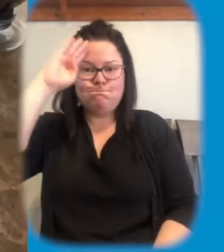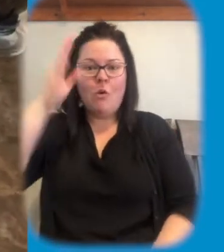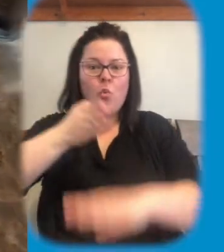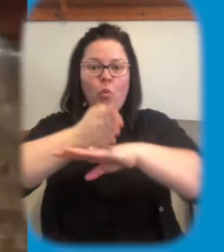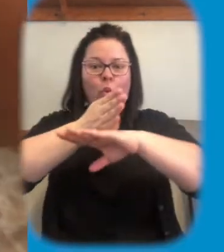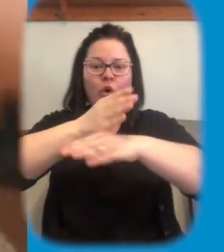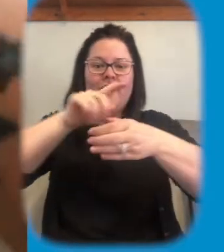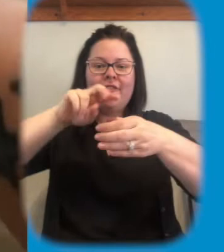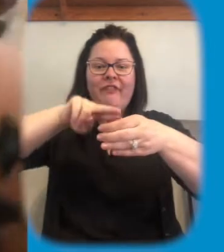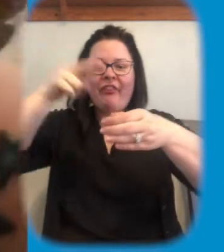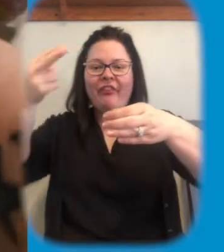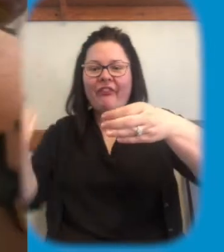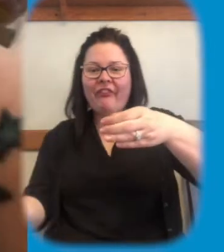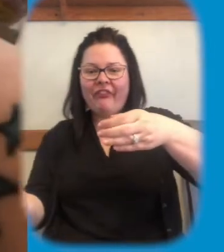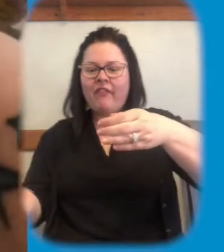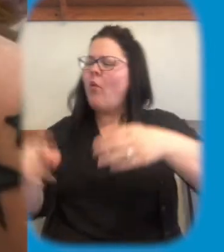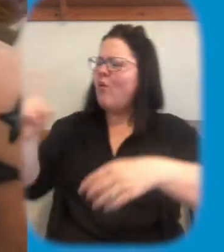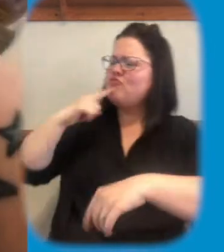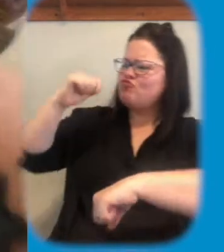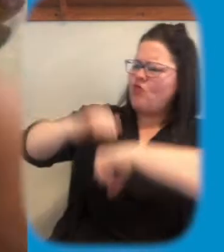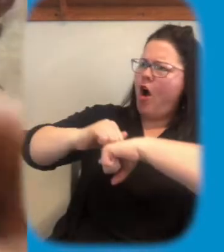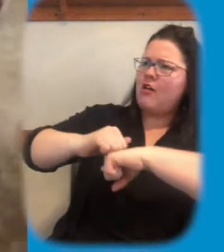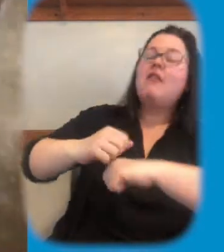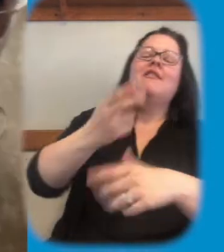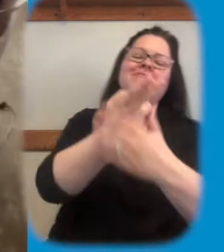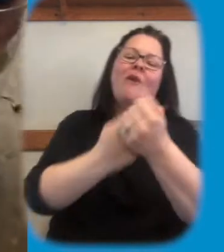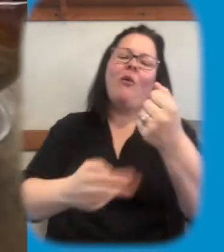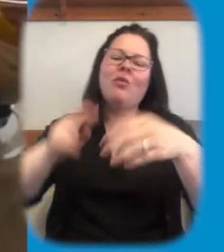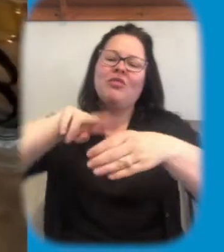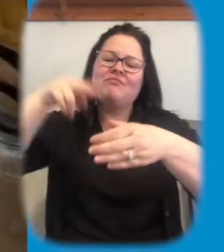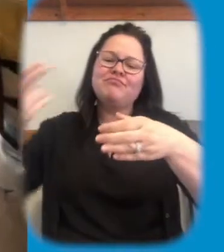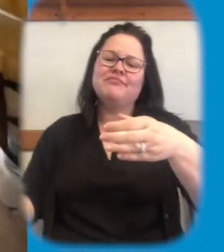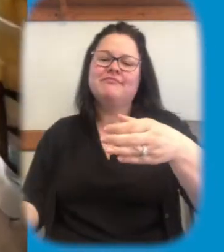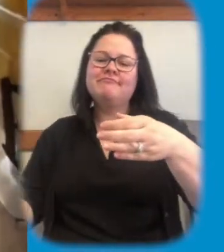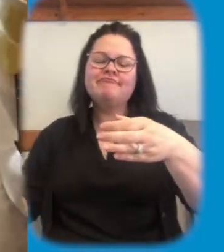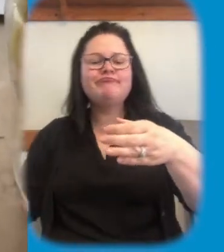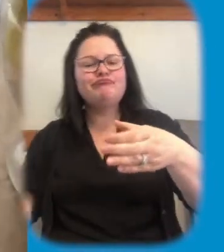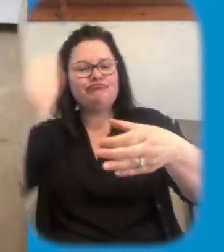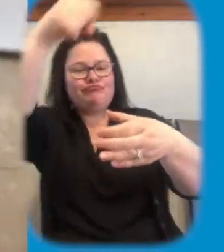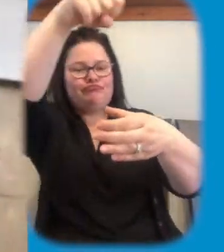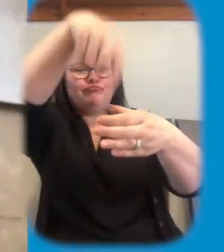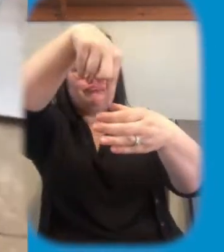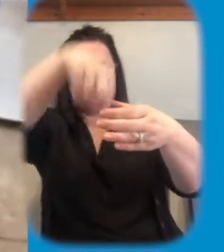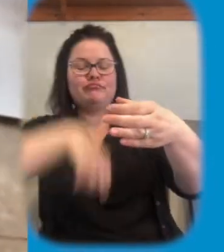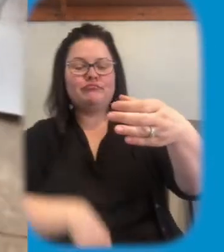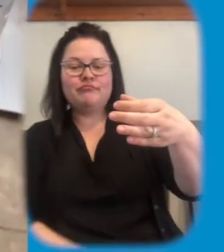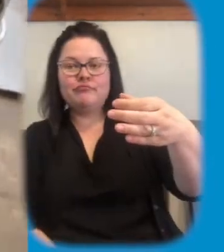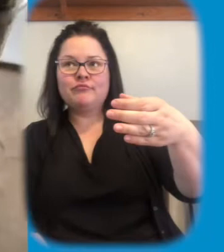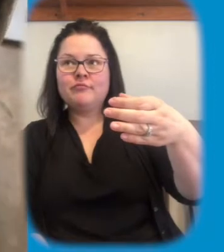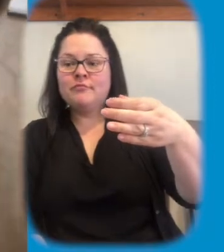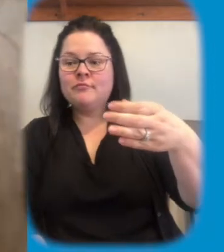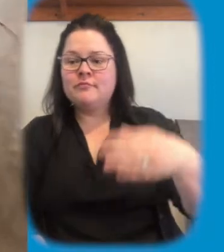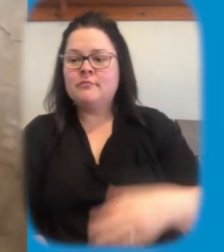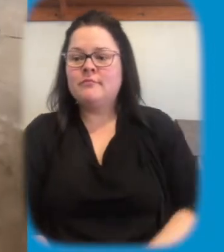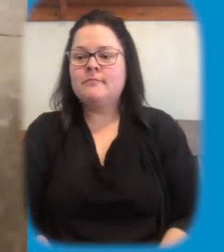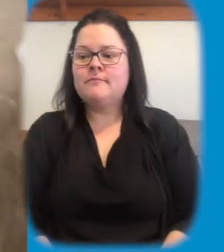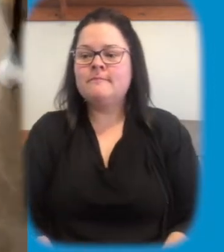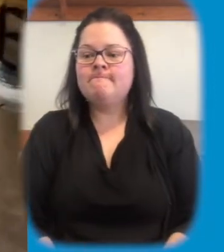I spilt a wood chip out of your filter. No, that was a rock. A rock and a wood chip. I'll get those back in there. So we